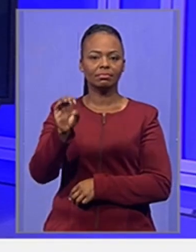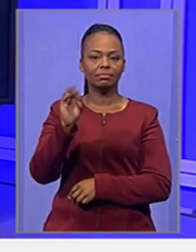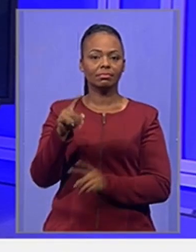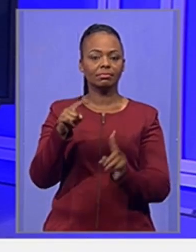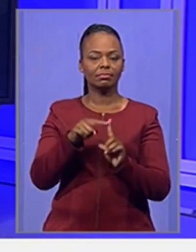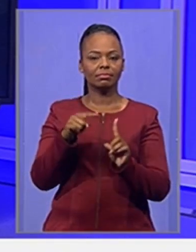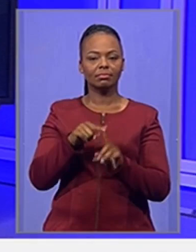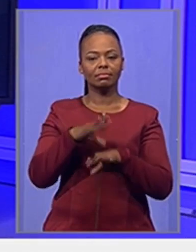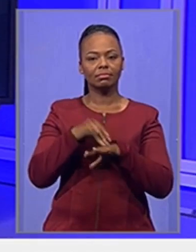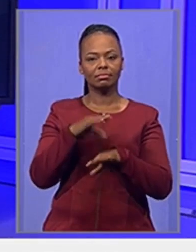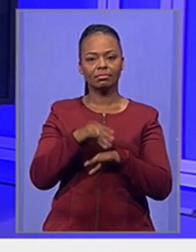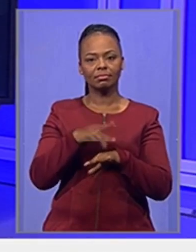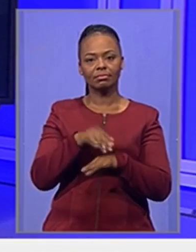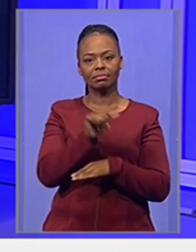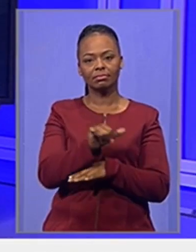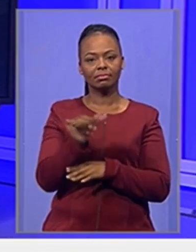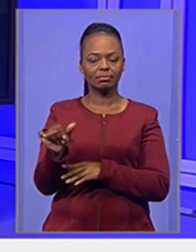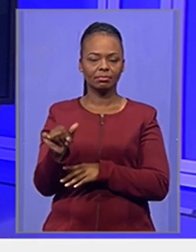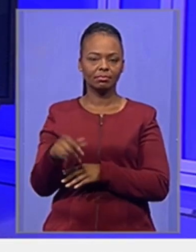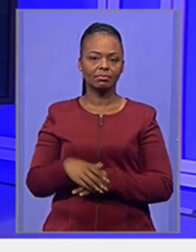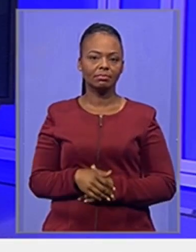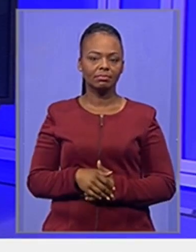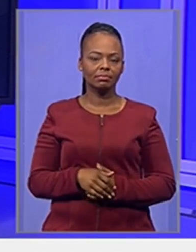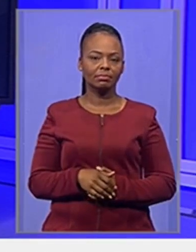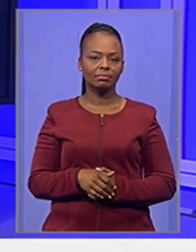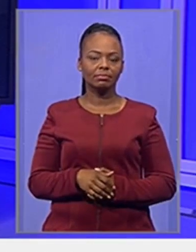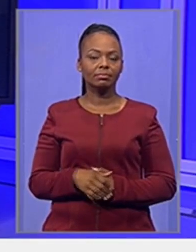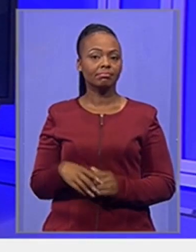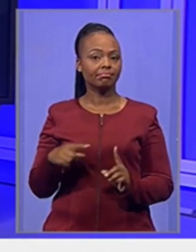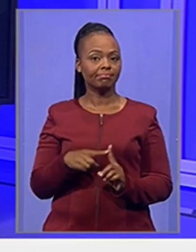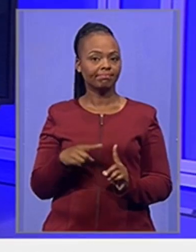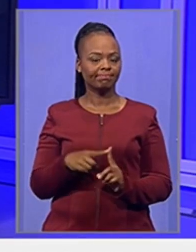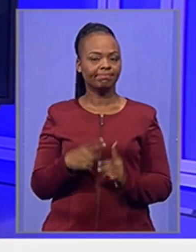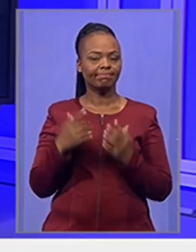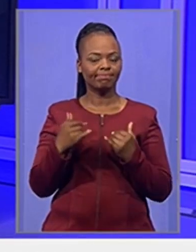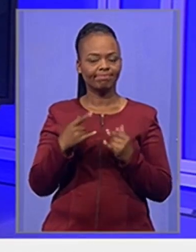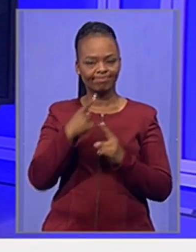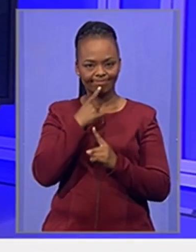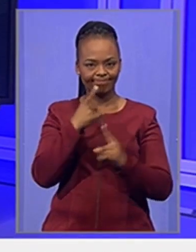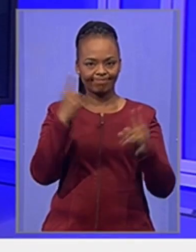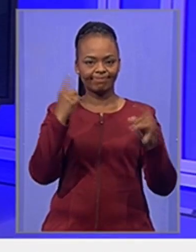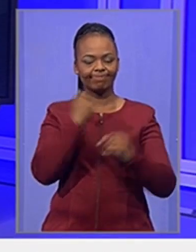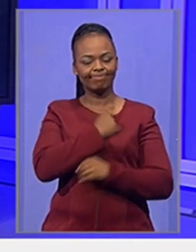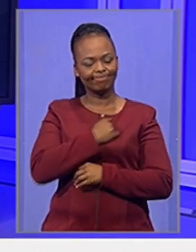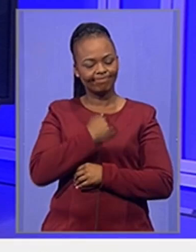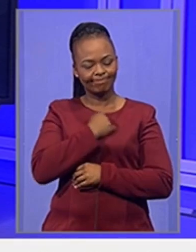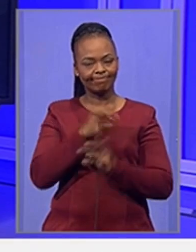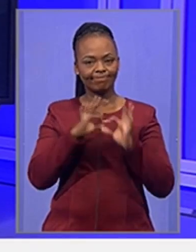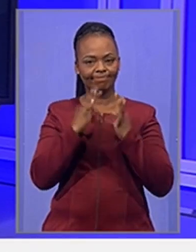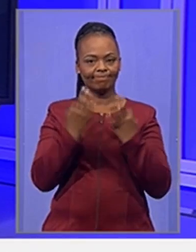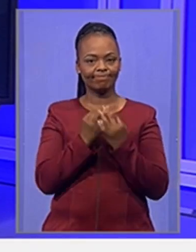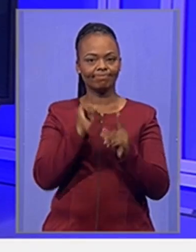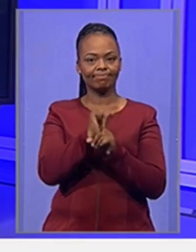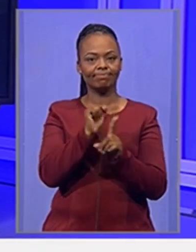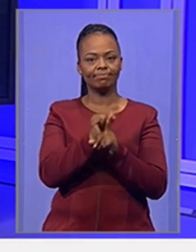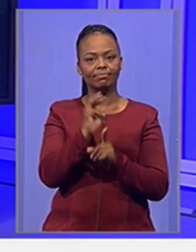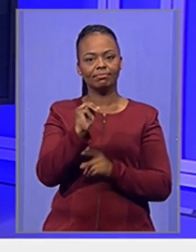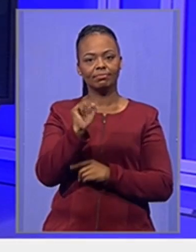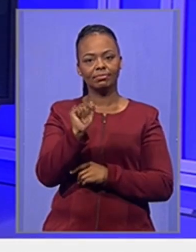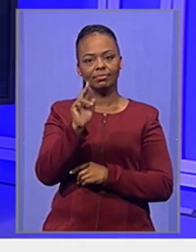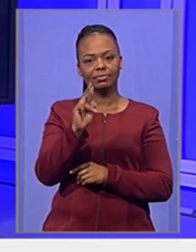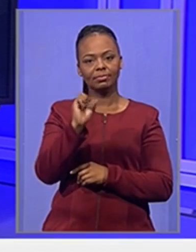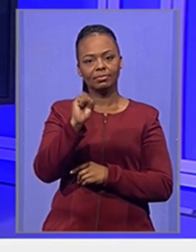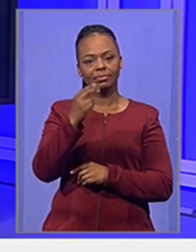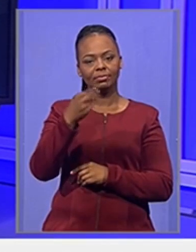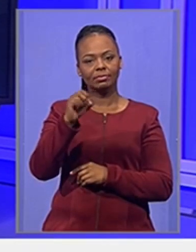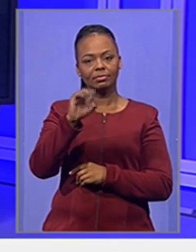di le 66. Dikwana o rometse molaetsa wa gagwe wa matshidiso go lelapa la ga Mashof yo a